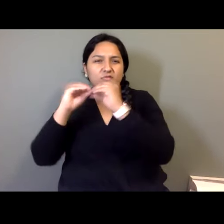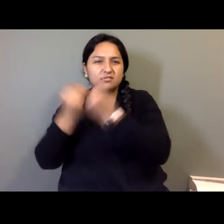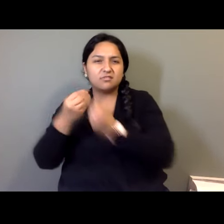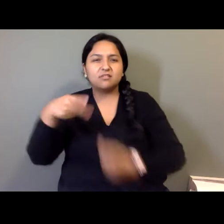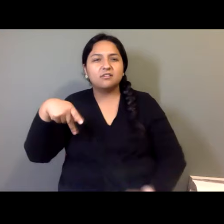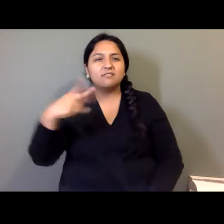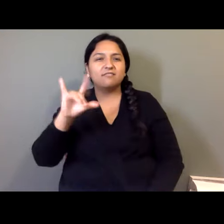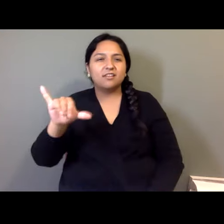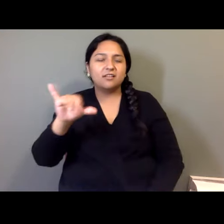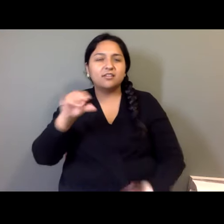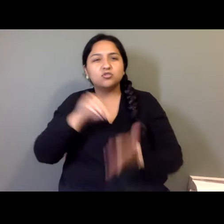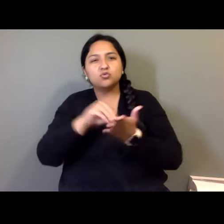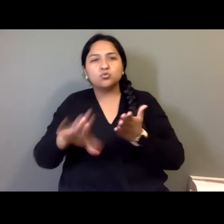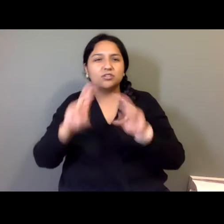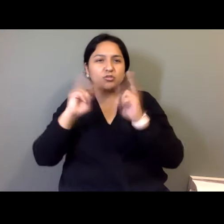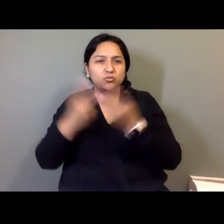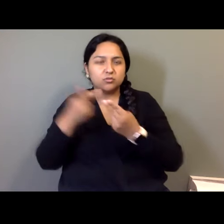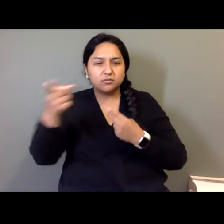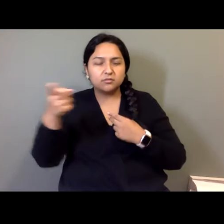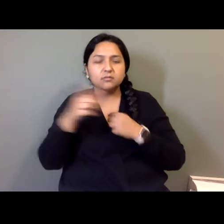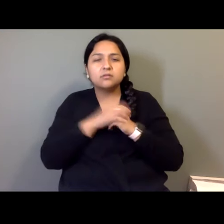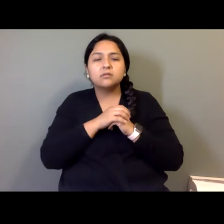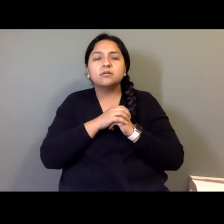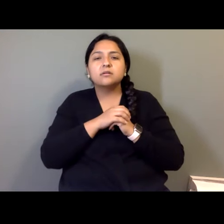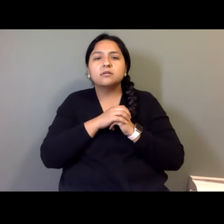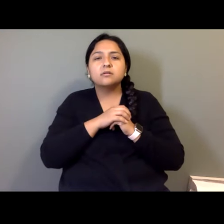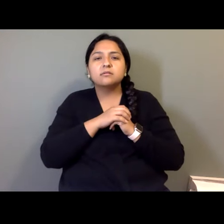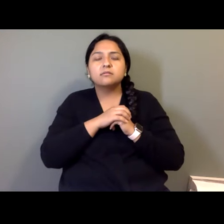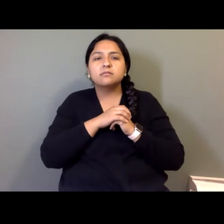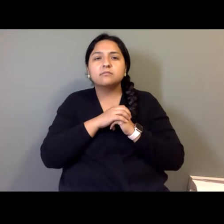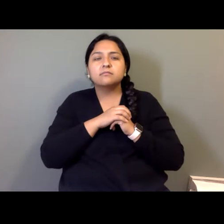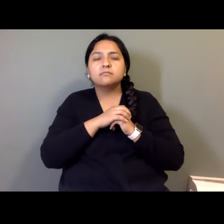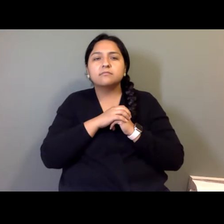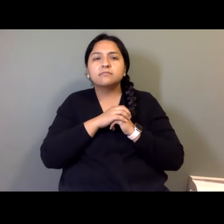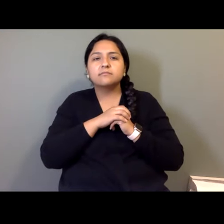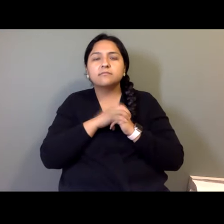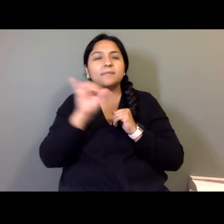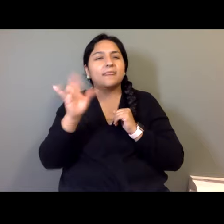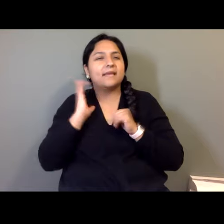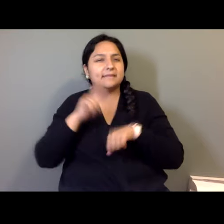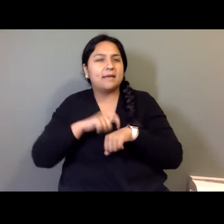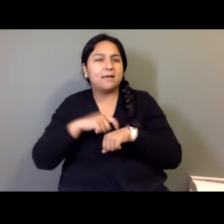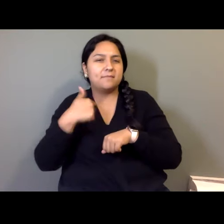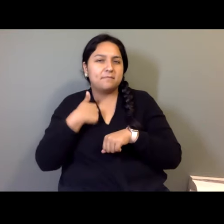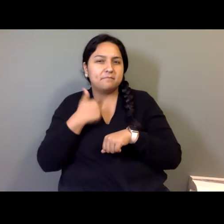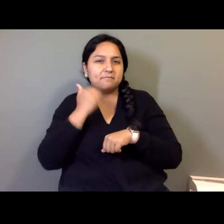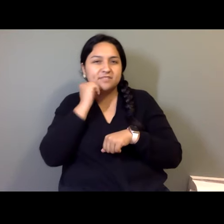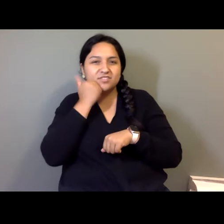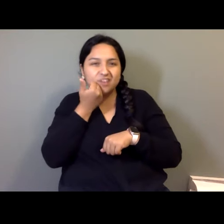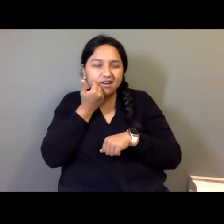Union. At the Philadelphia Student Union, this is at a time where I was, like, I was pretty shy, and, like, I would get bullied.